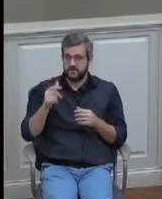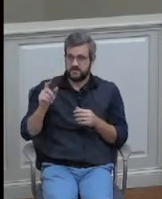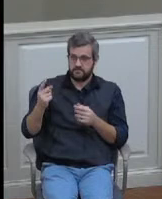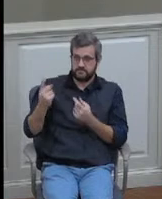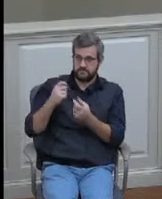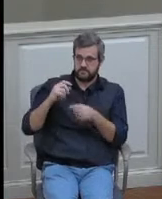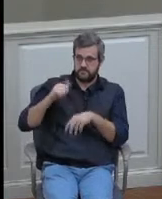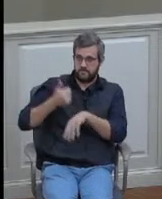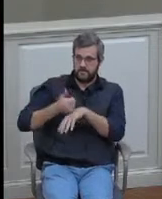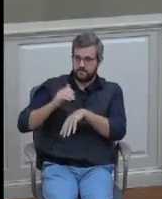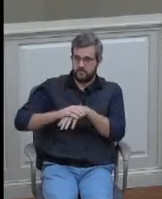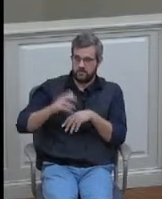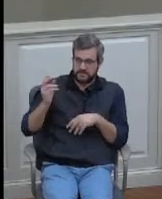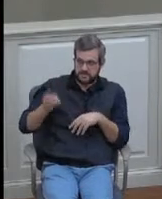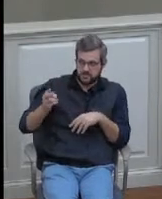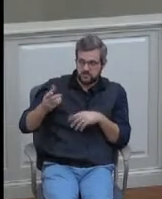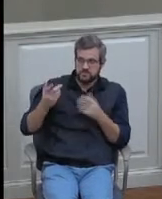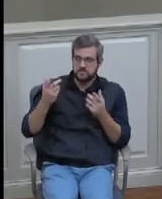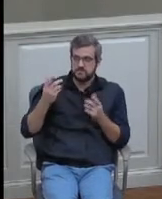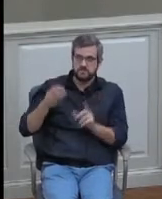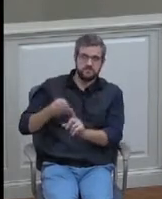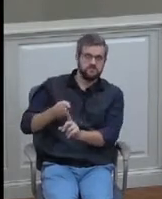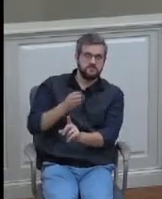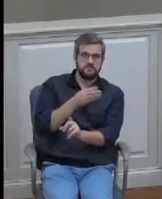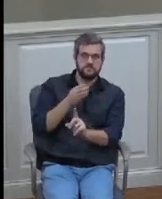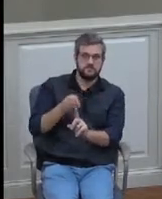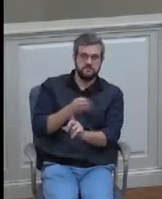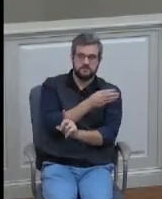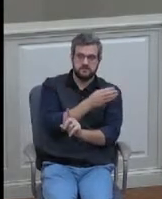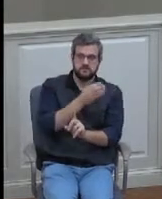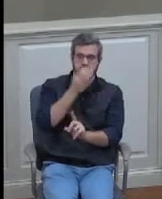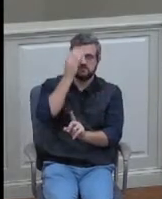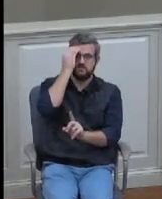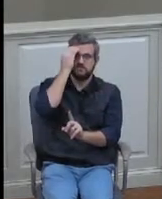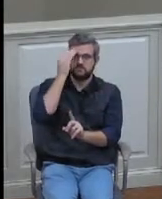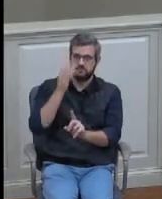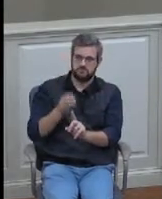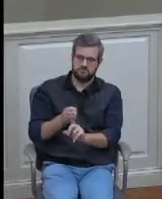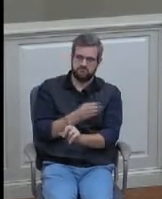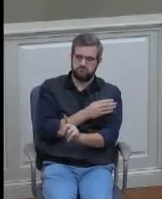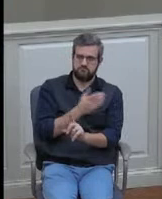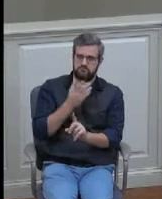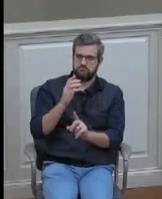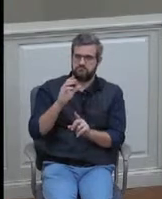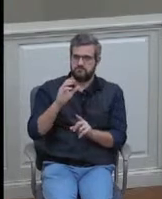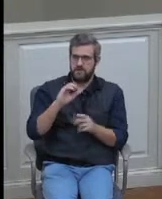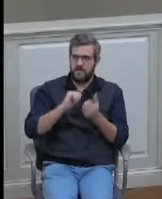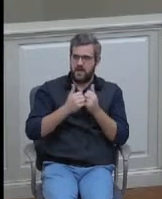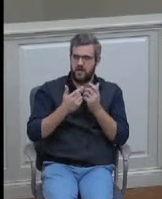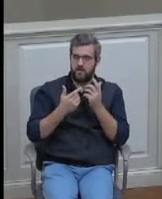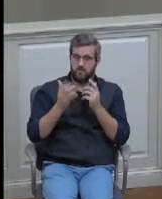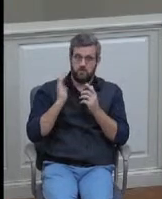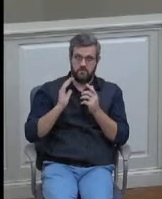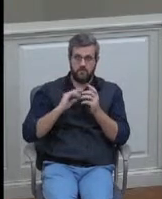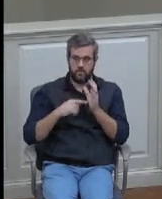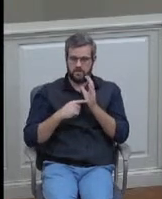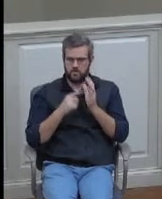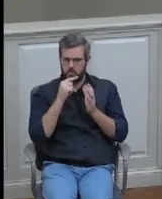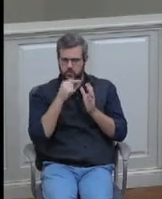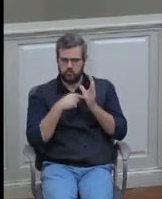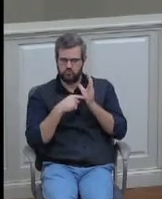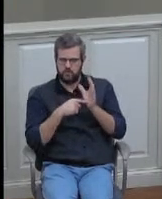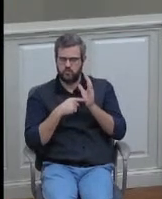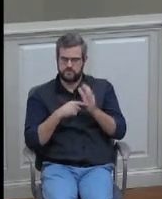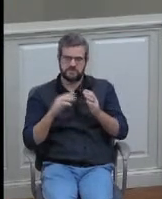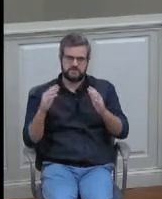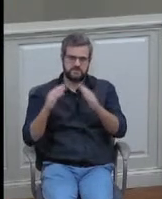questions, about as far as how the city has been represented in the past and why,